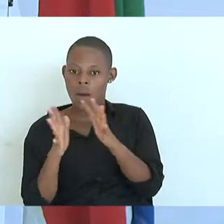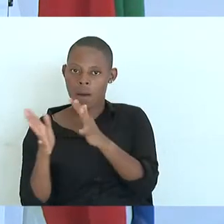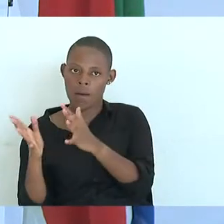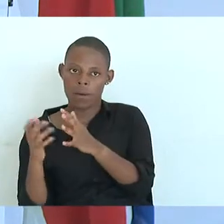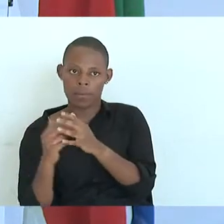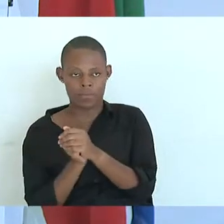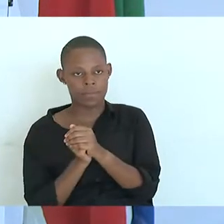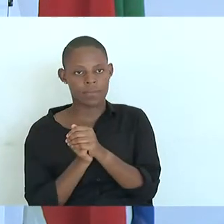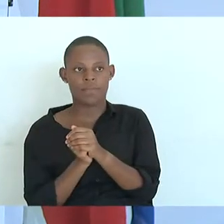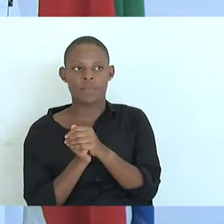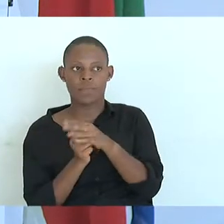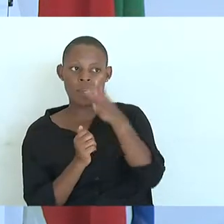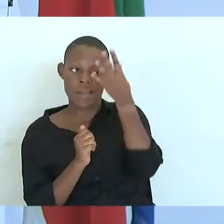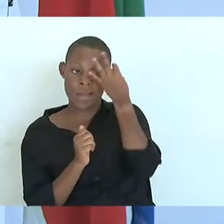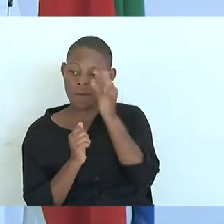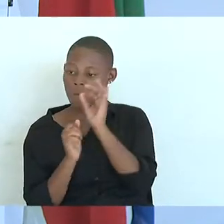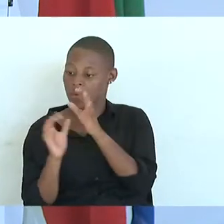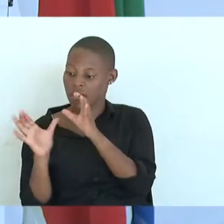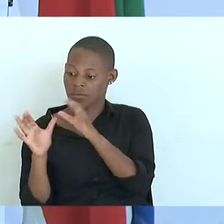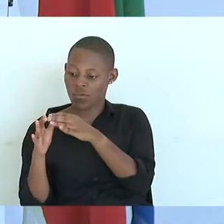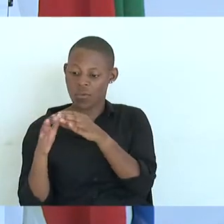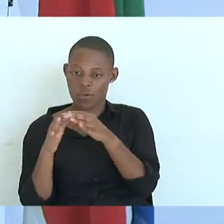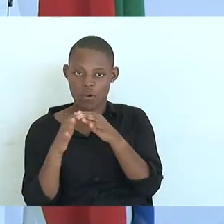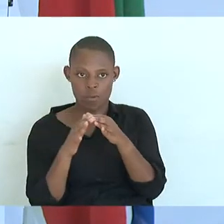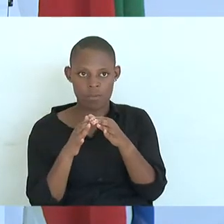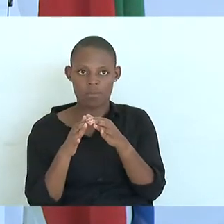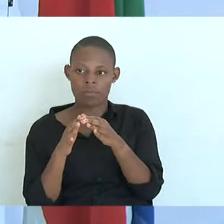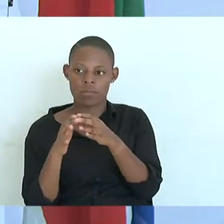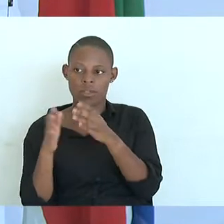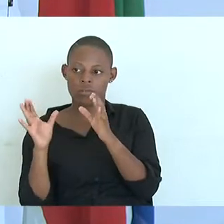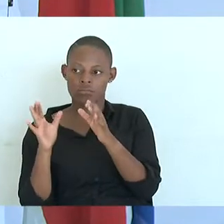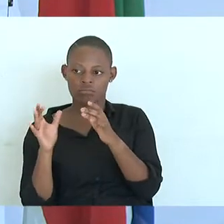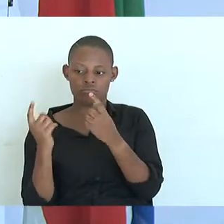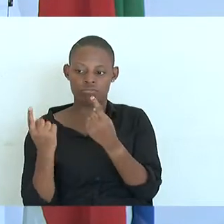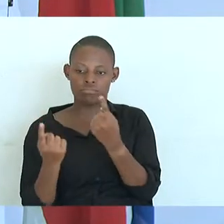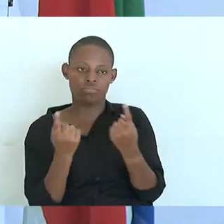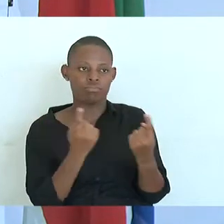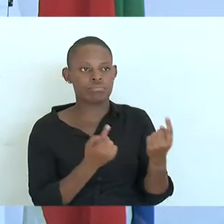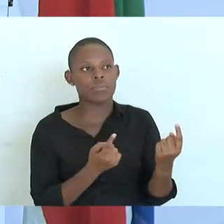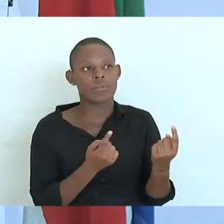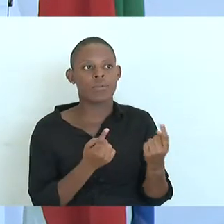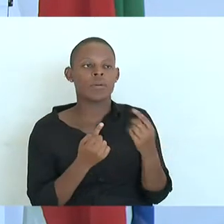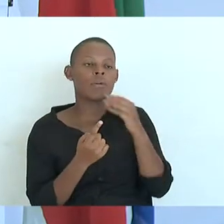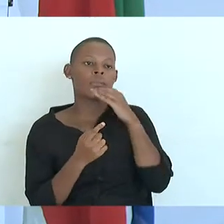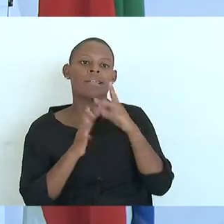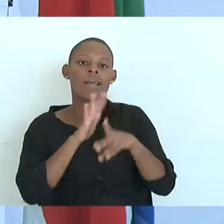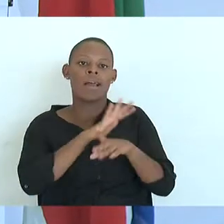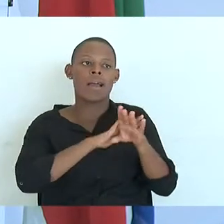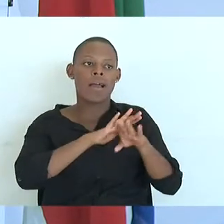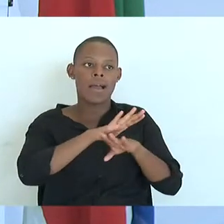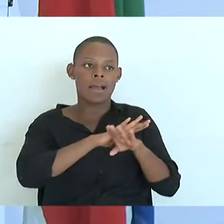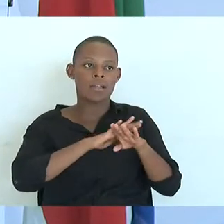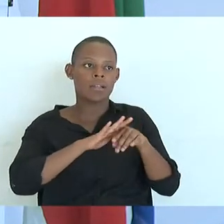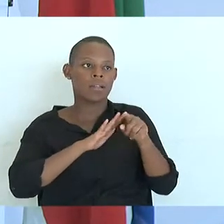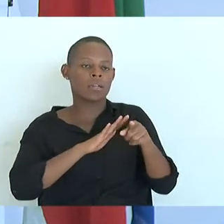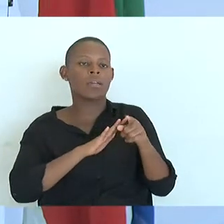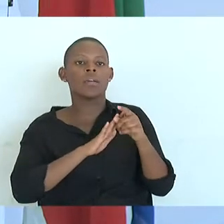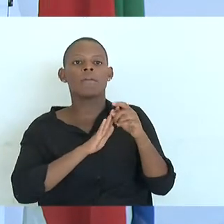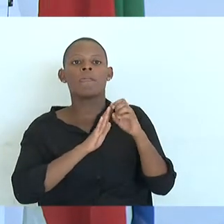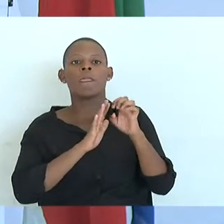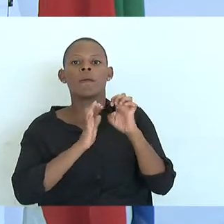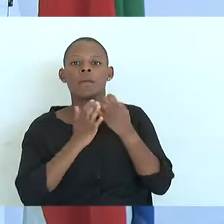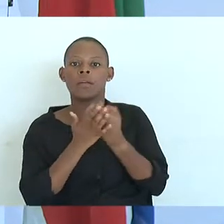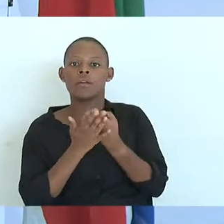department by department, particularly departments under economic cluster? I was saying